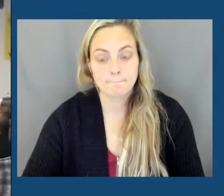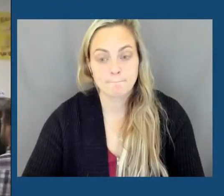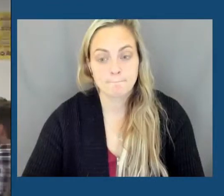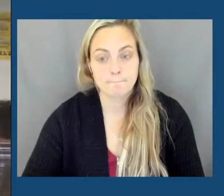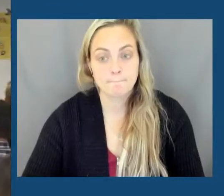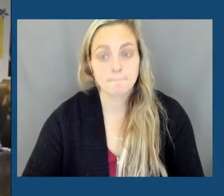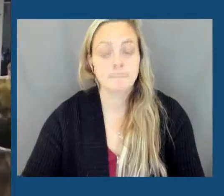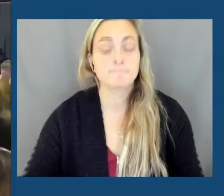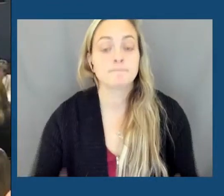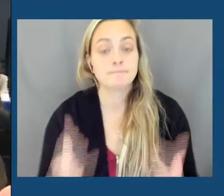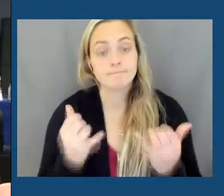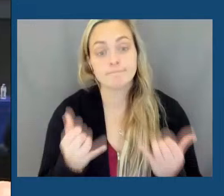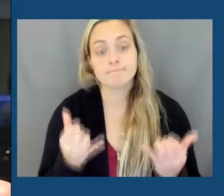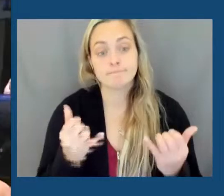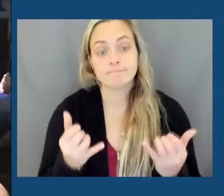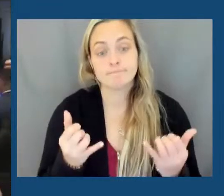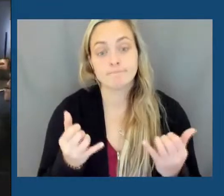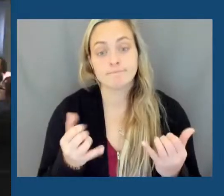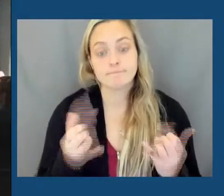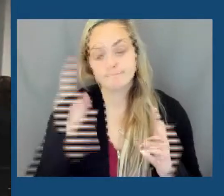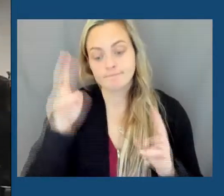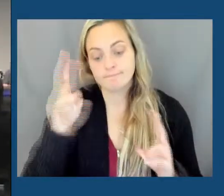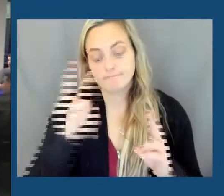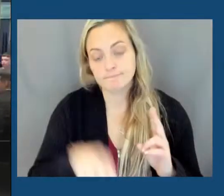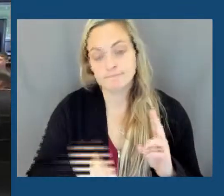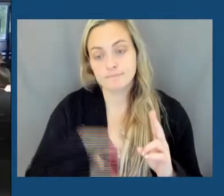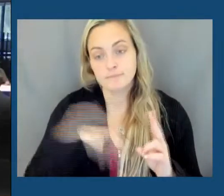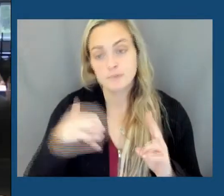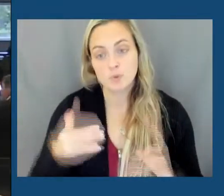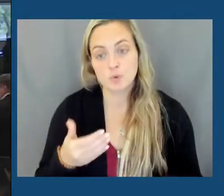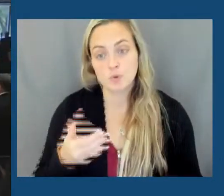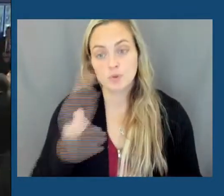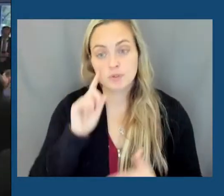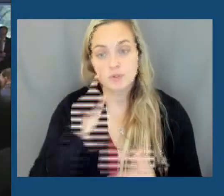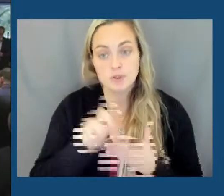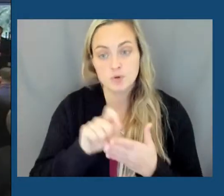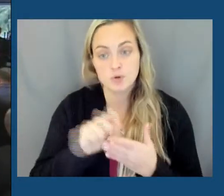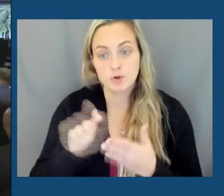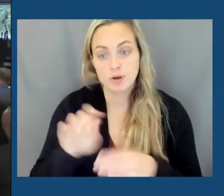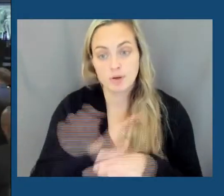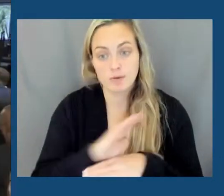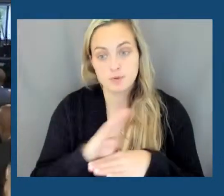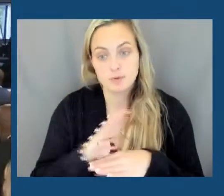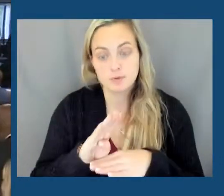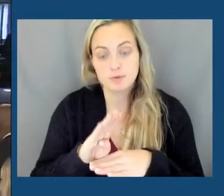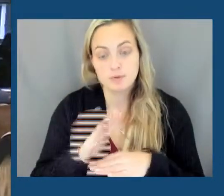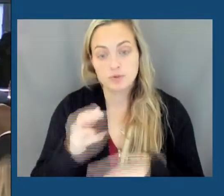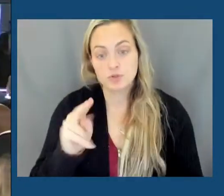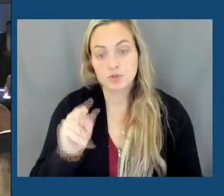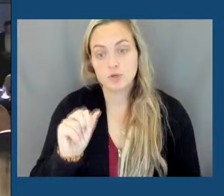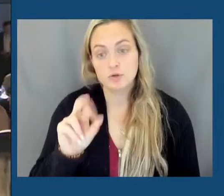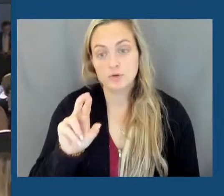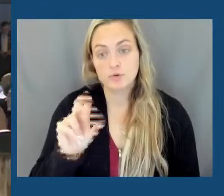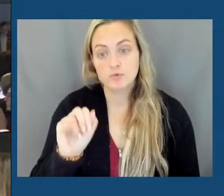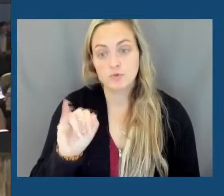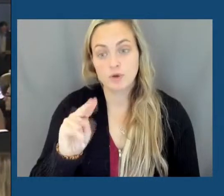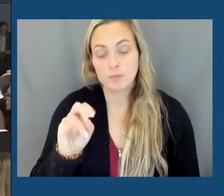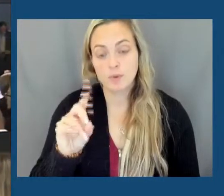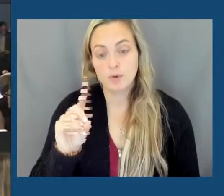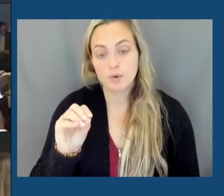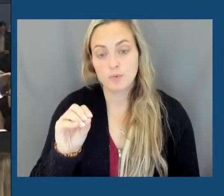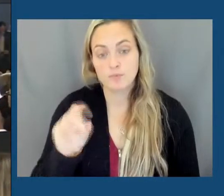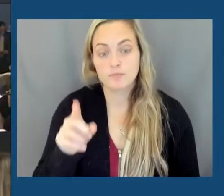At this time, I am honored and proud to introduce the Secretary of Commerce, Gina Raimondo. She